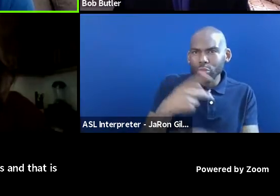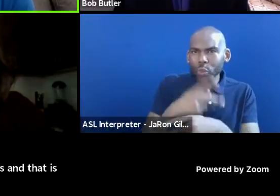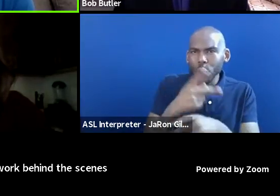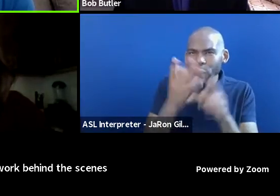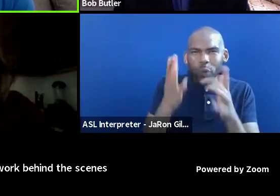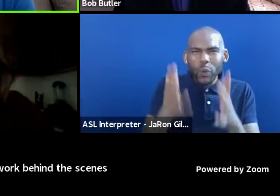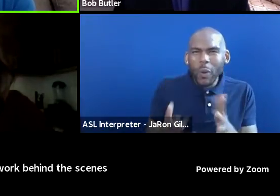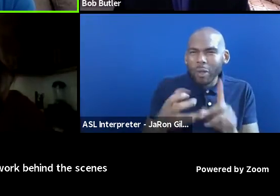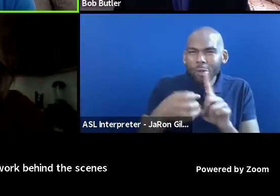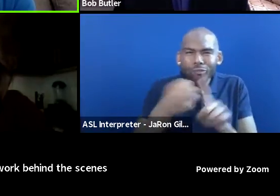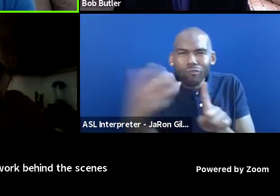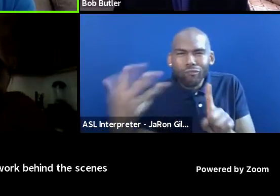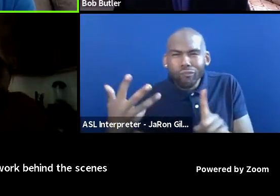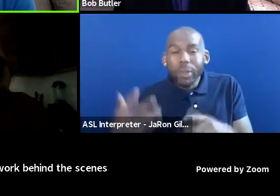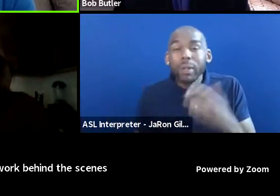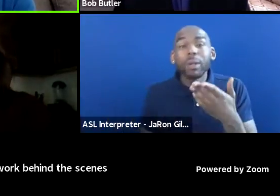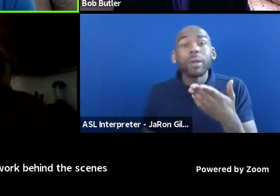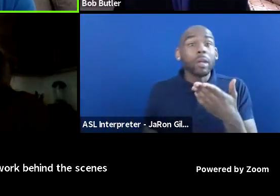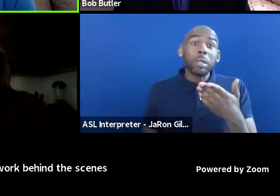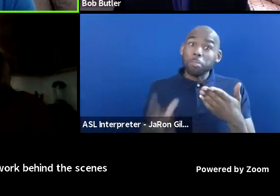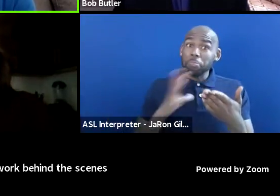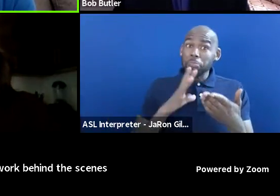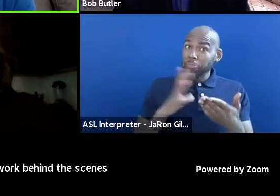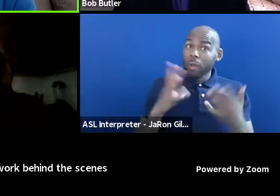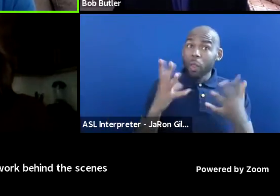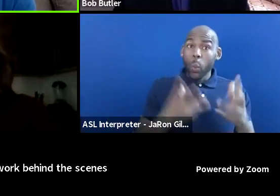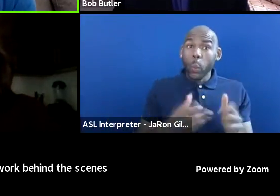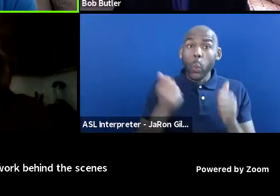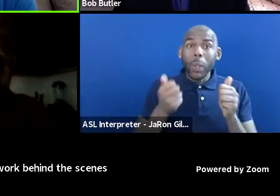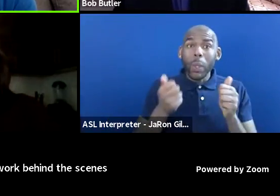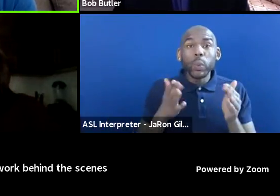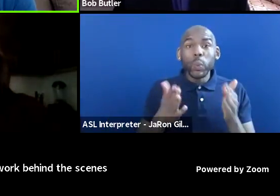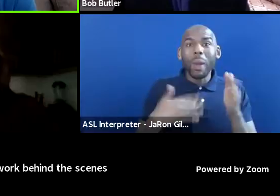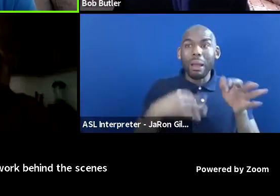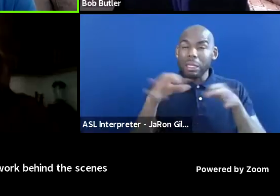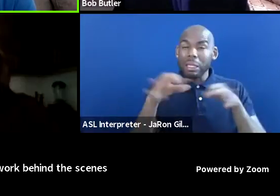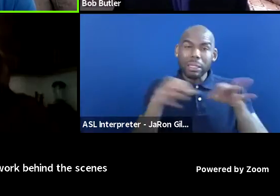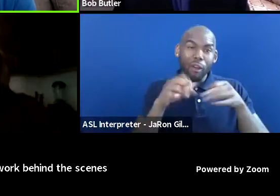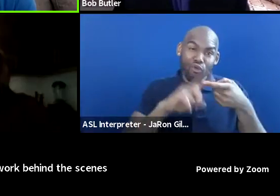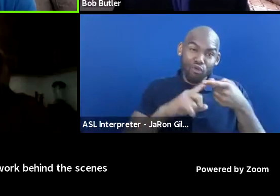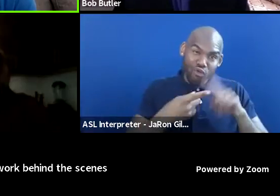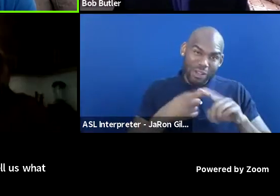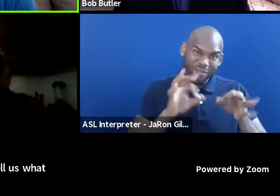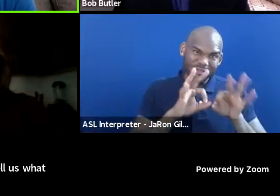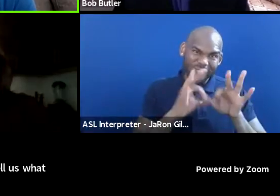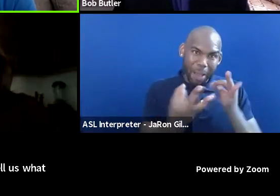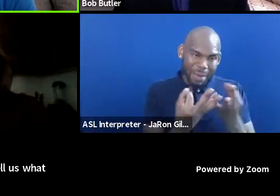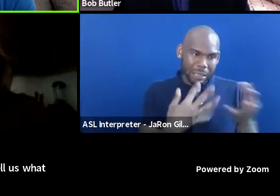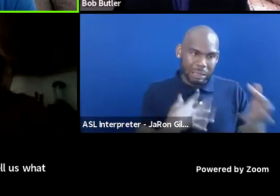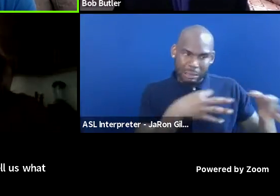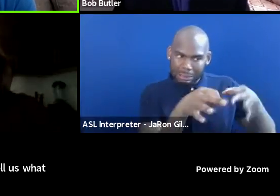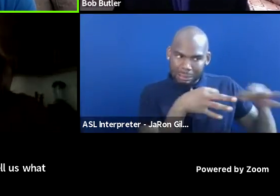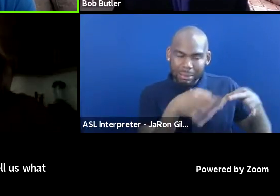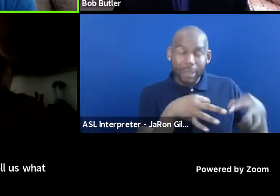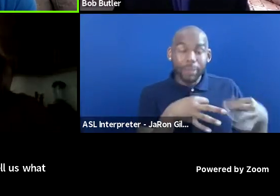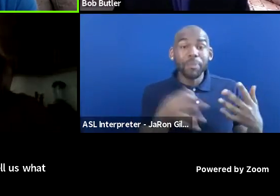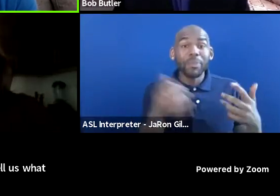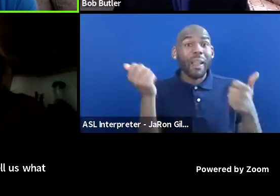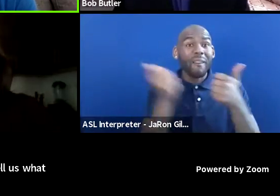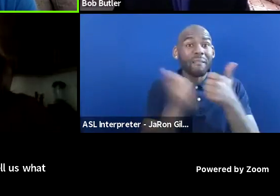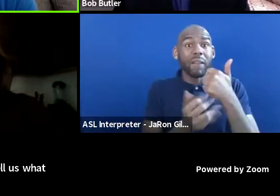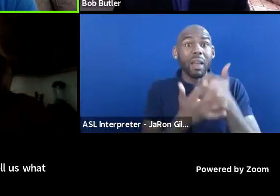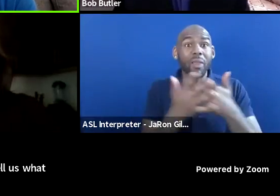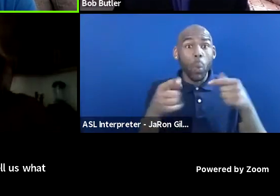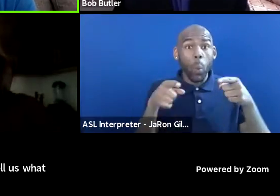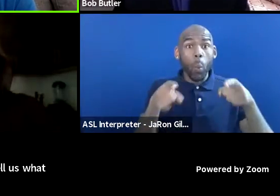Sure. Well, the quickest way I explain it to especially friends and family is everything that is going on while